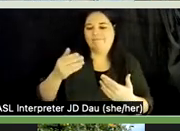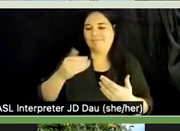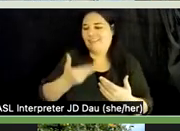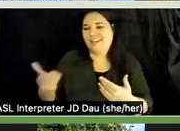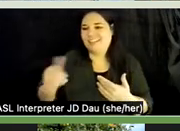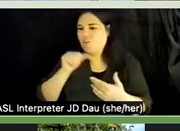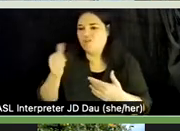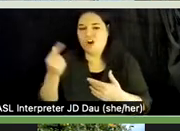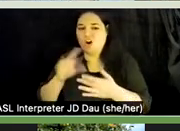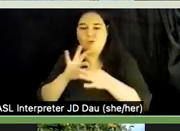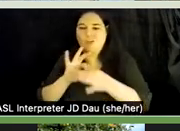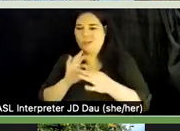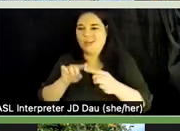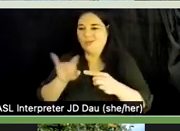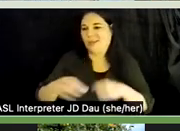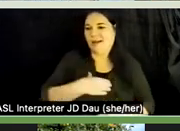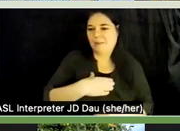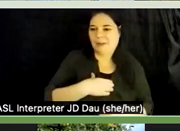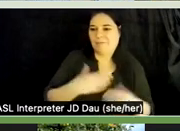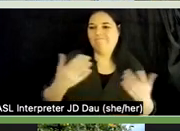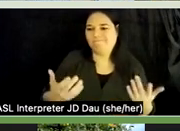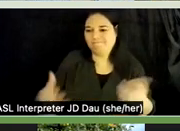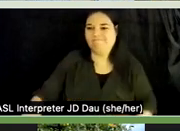the actual complaint.